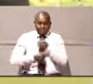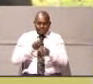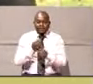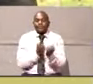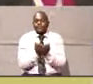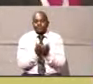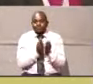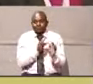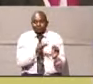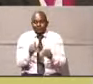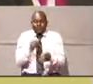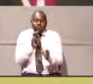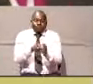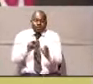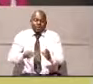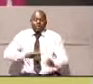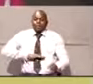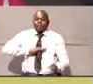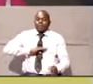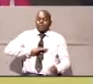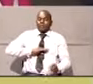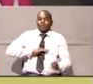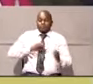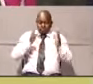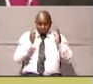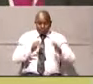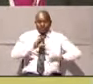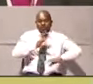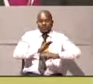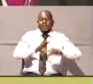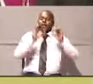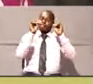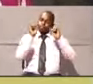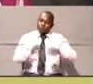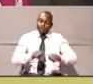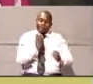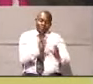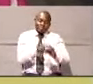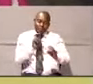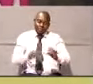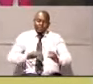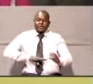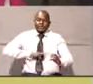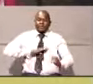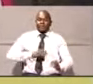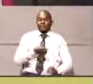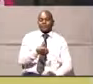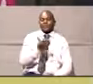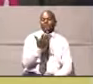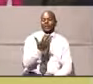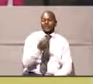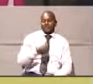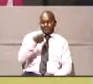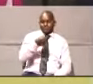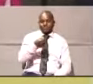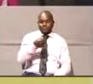take you to the retiring age, which is, we call it in the church, mandatory retiring age at 65. At